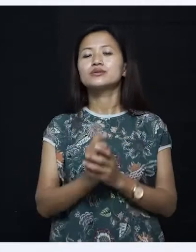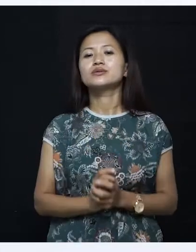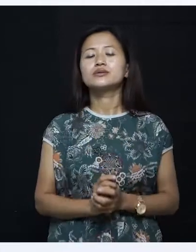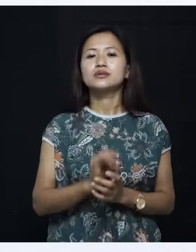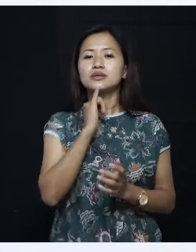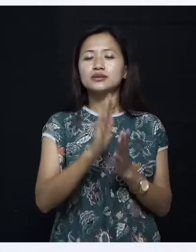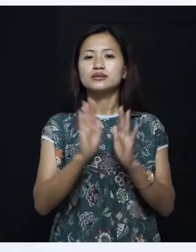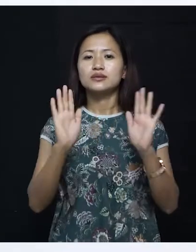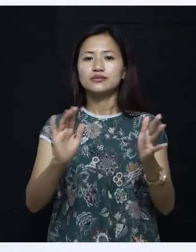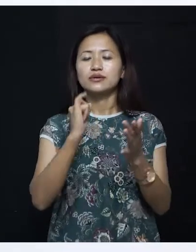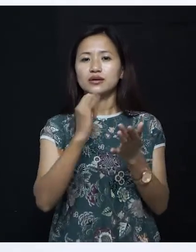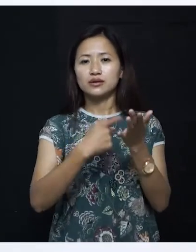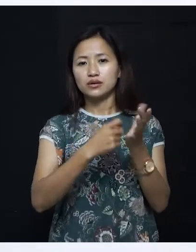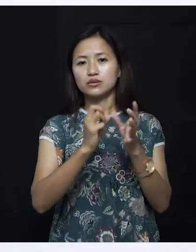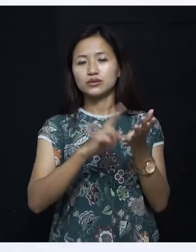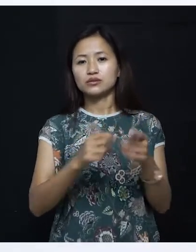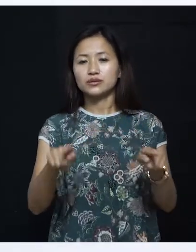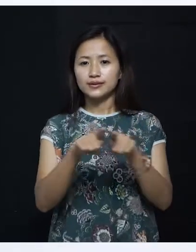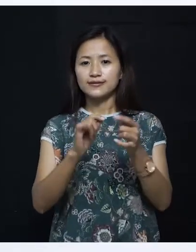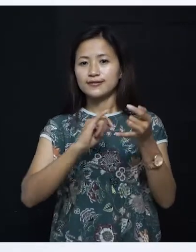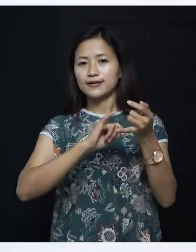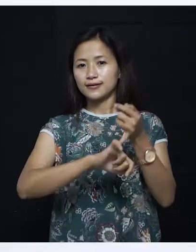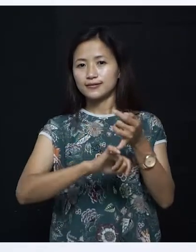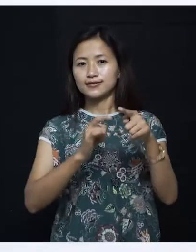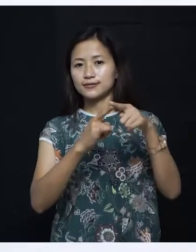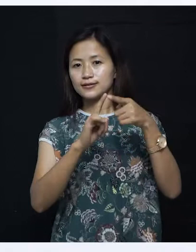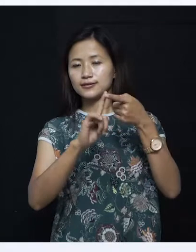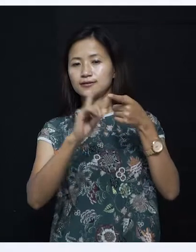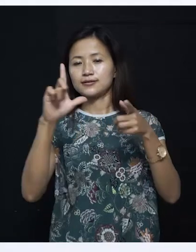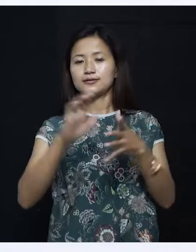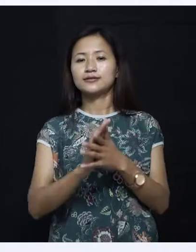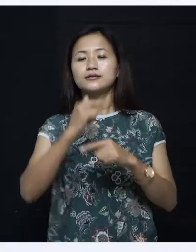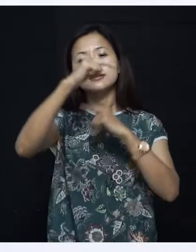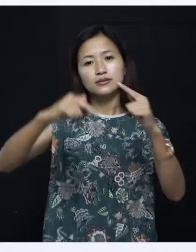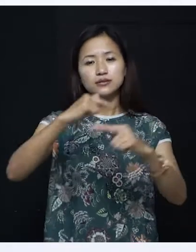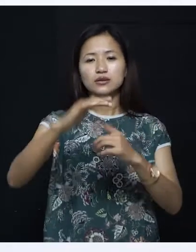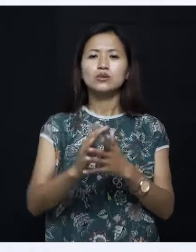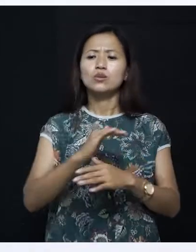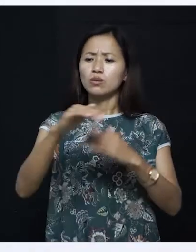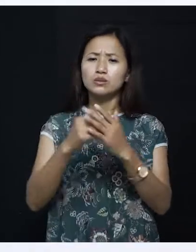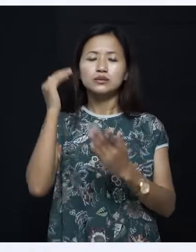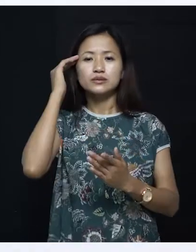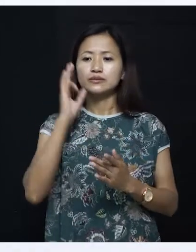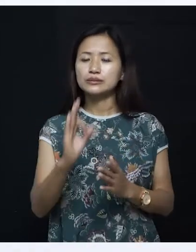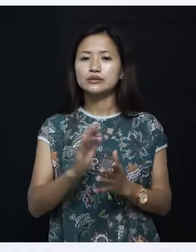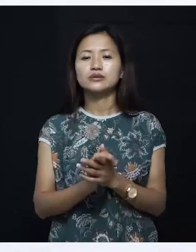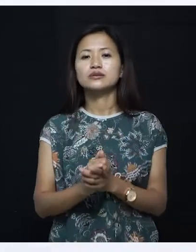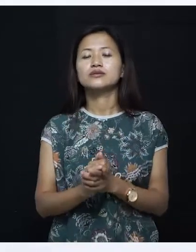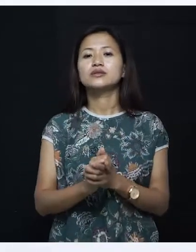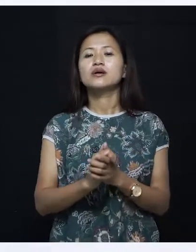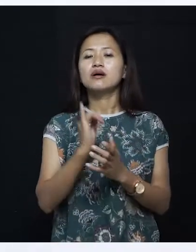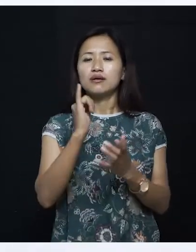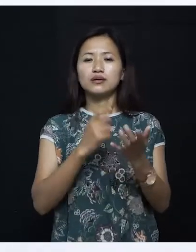this iron and steel industry. Iron and steel industry, we all know the importance of iron and